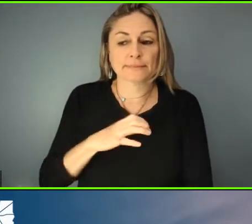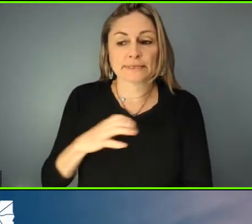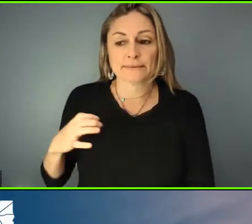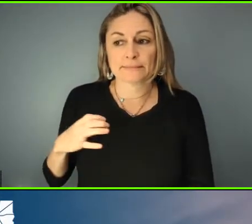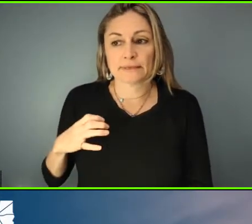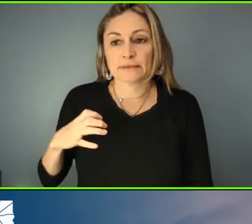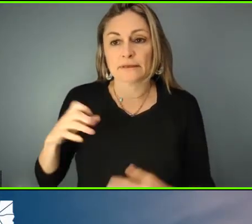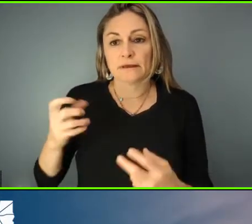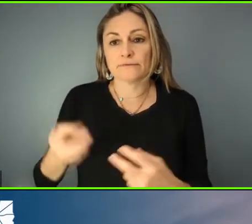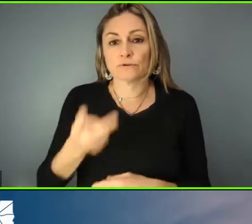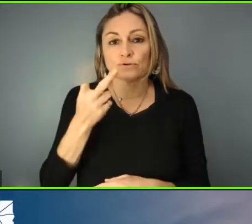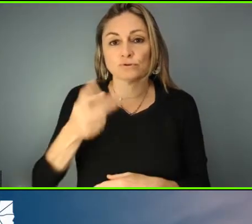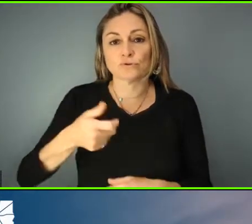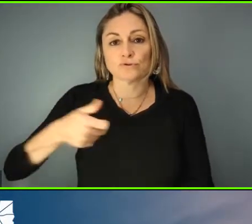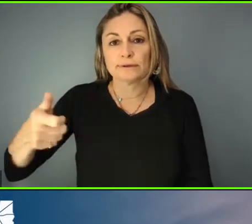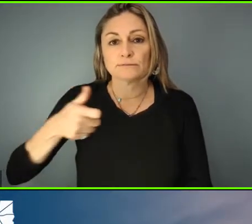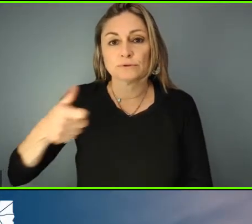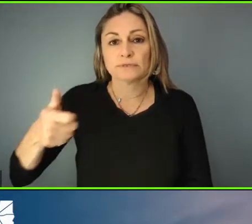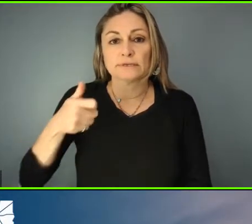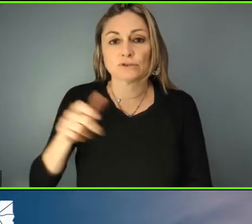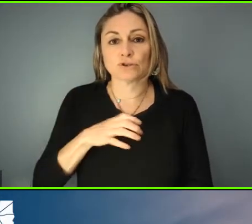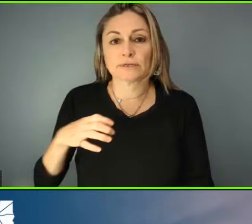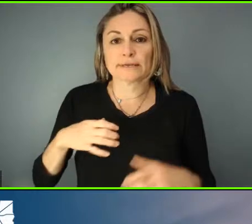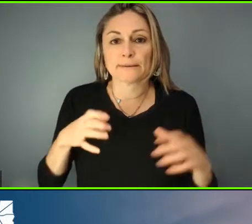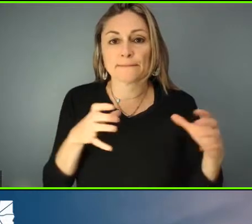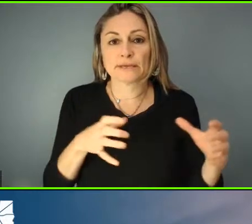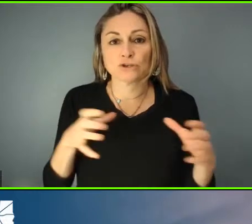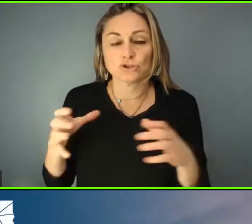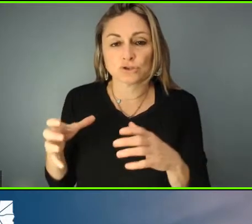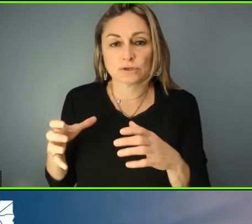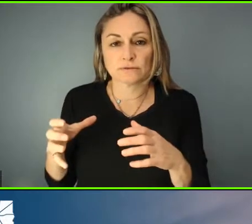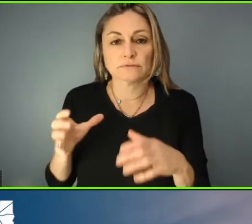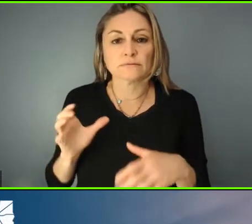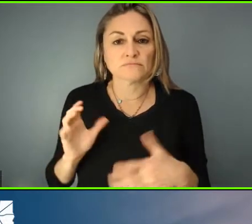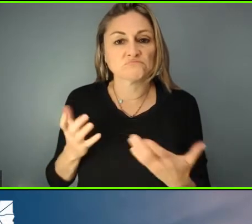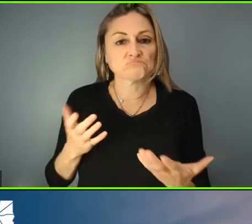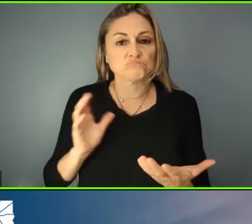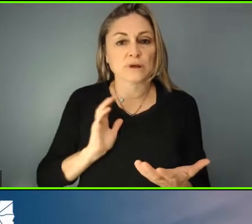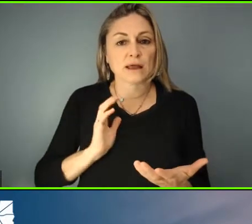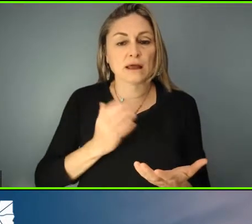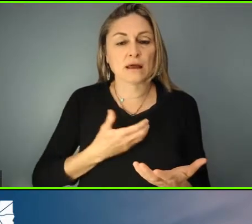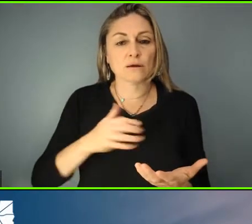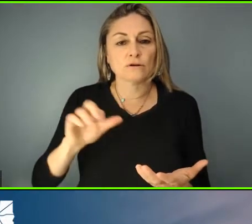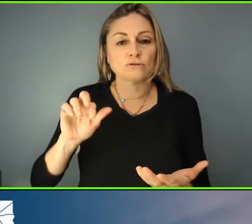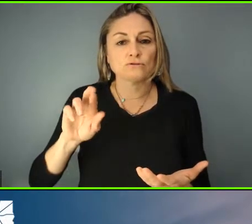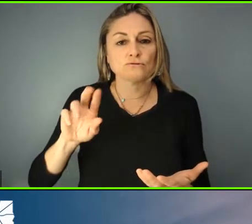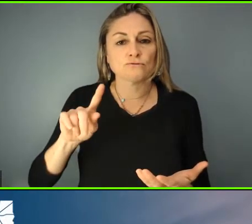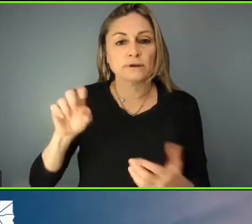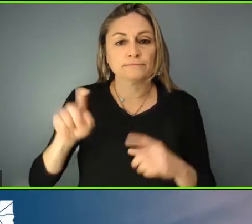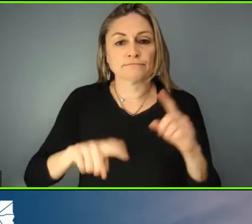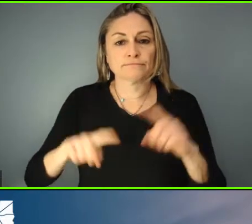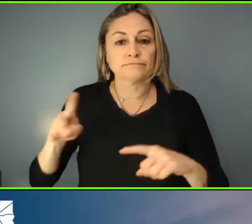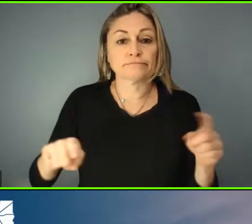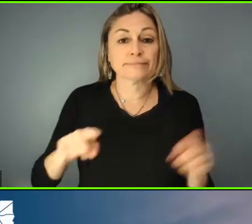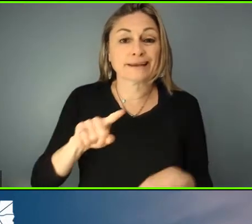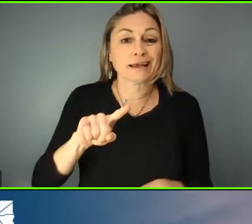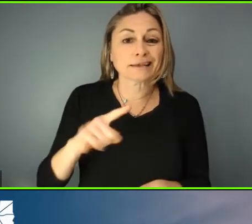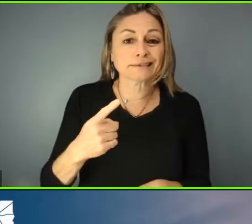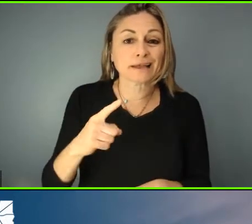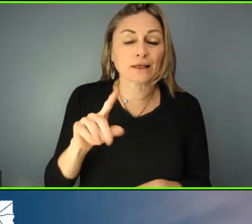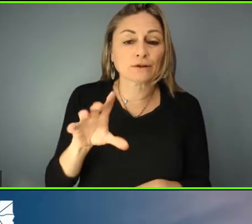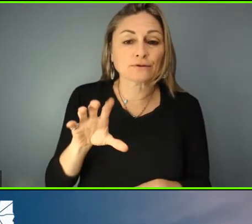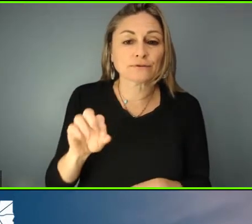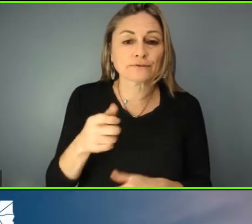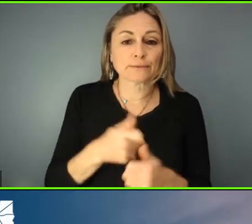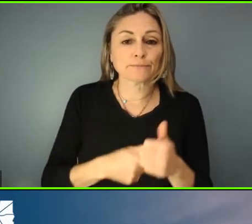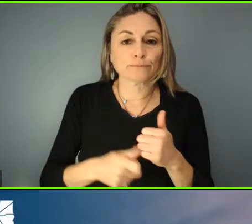these two transportation commissions are rates that vary between $1.50 per